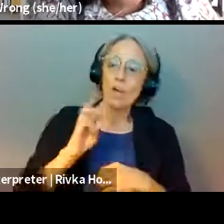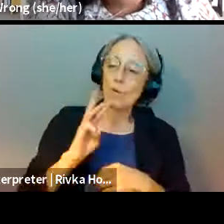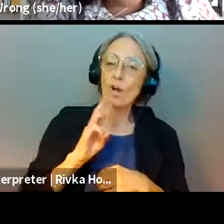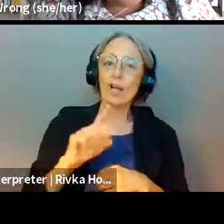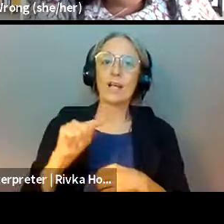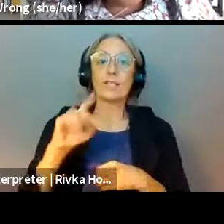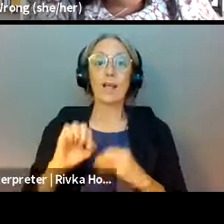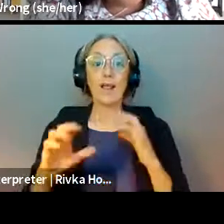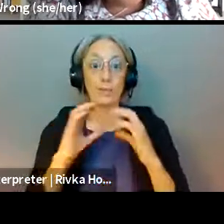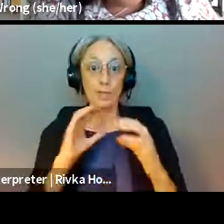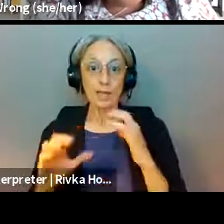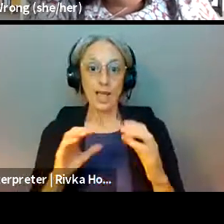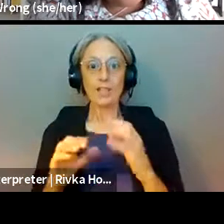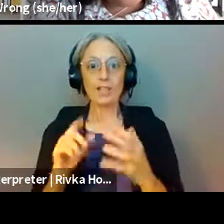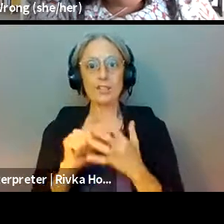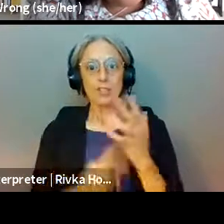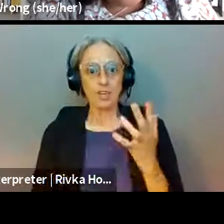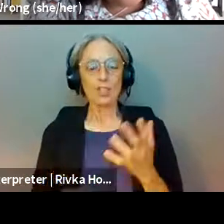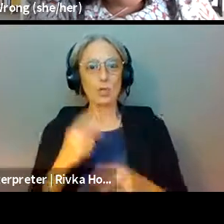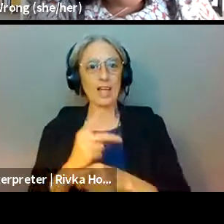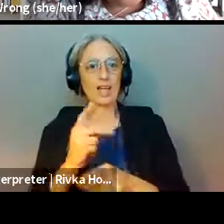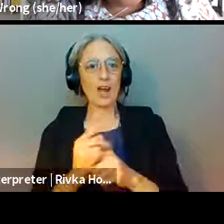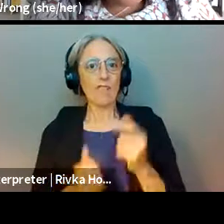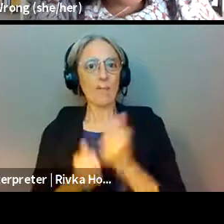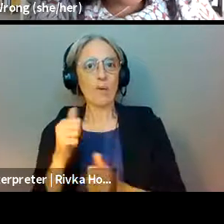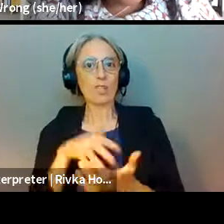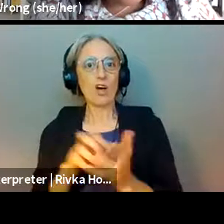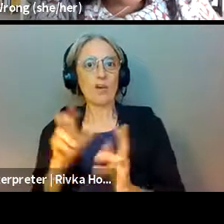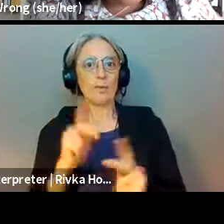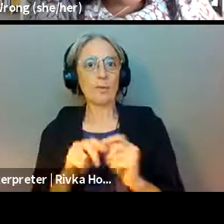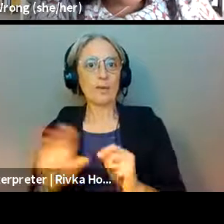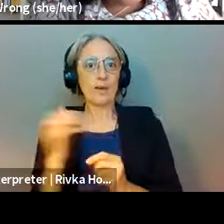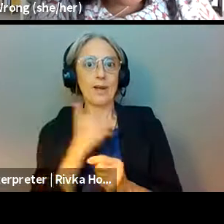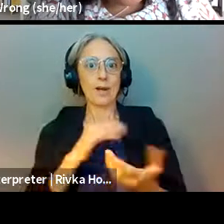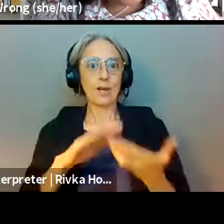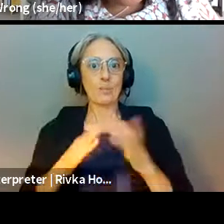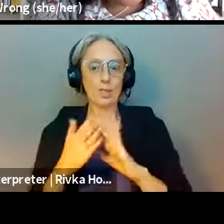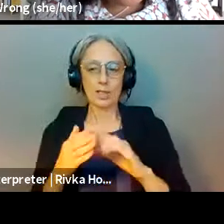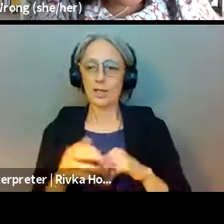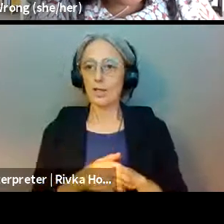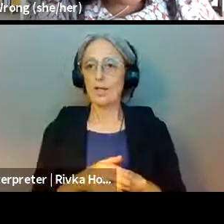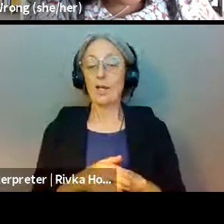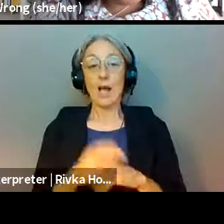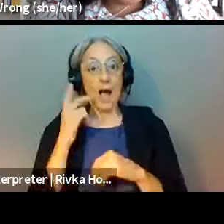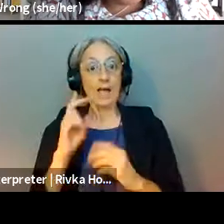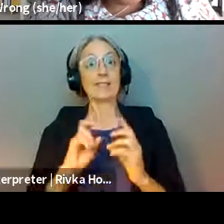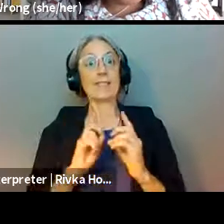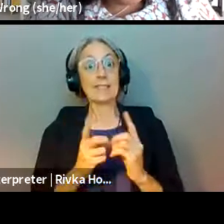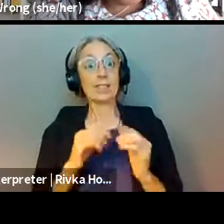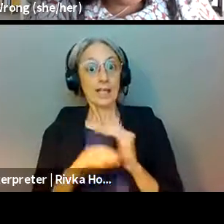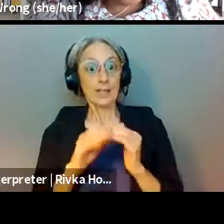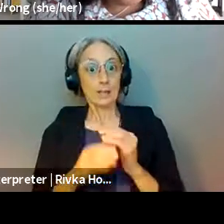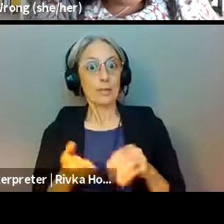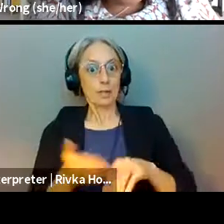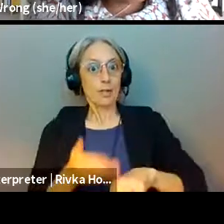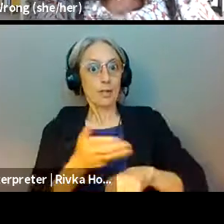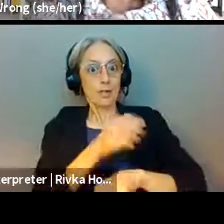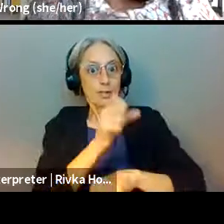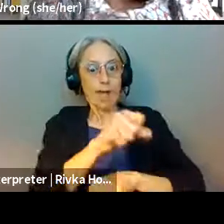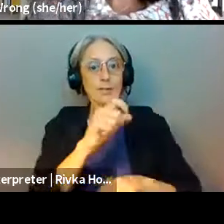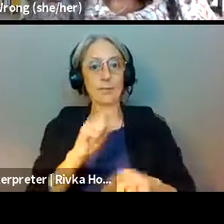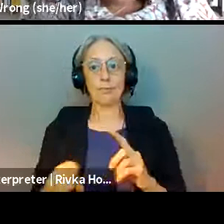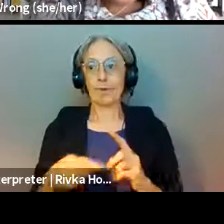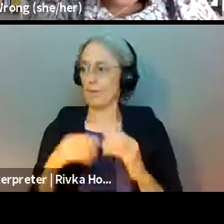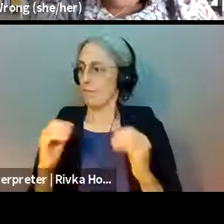most vulnerable. I'm very excited to see the rise of digital accessibility, but if you don't have access to